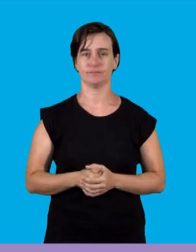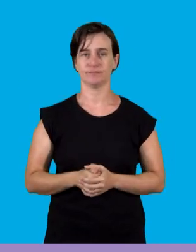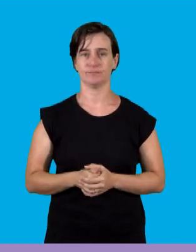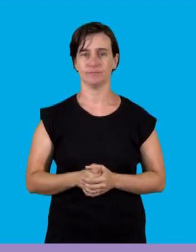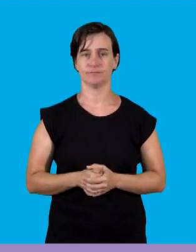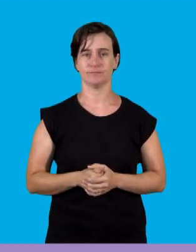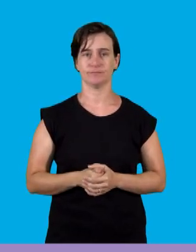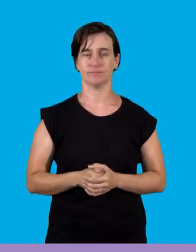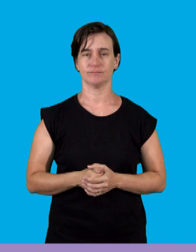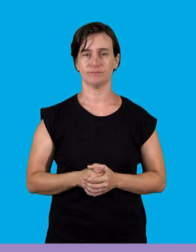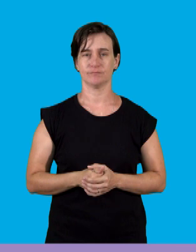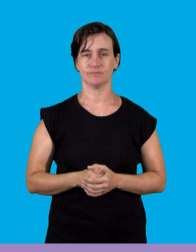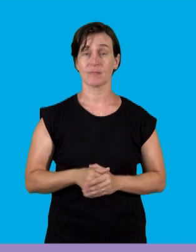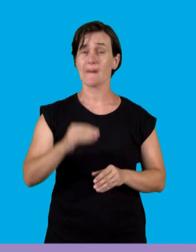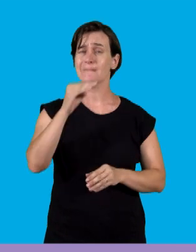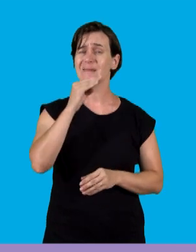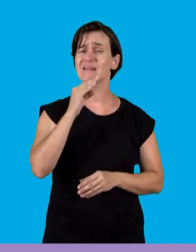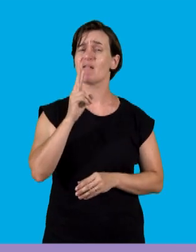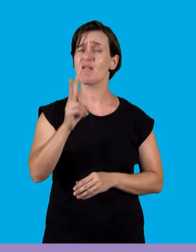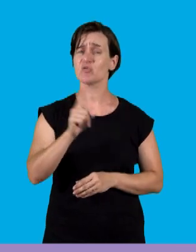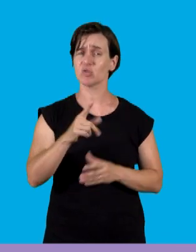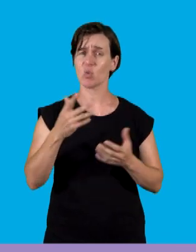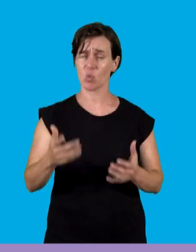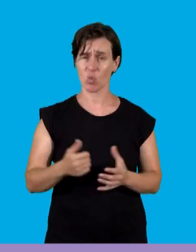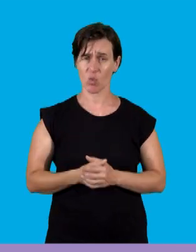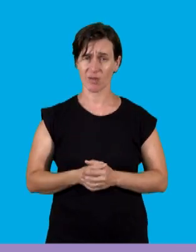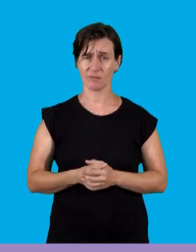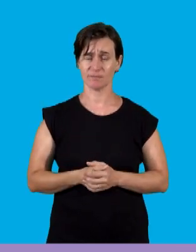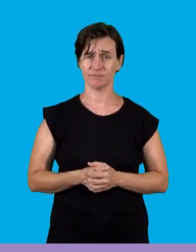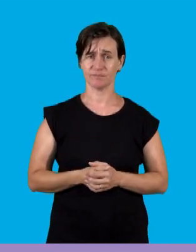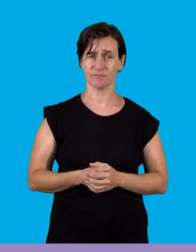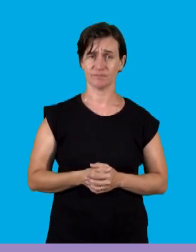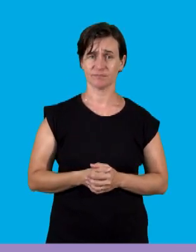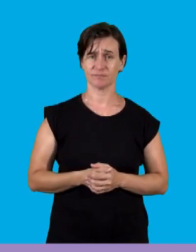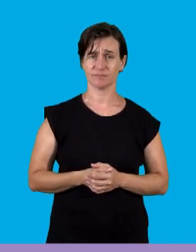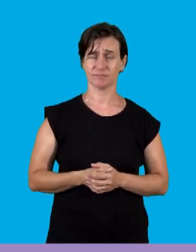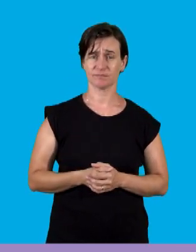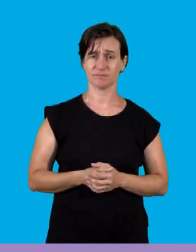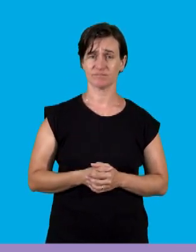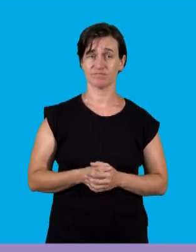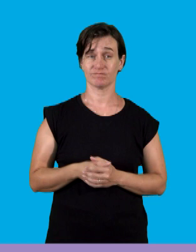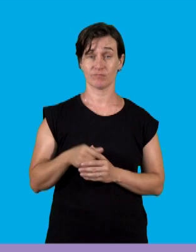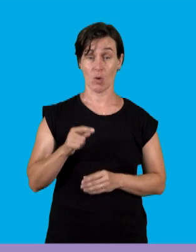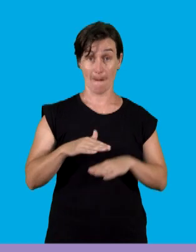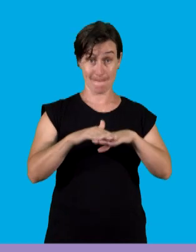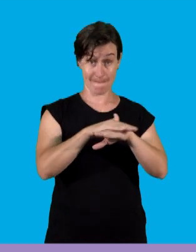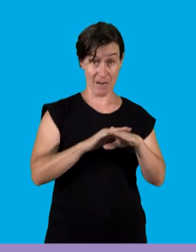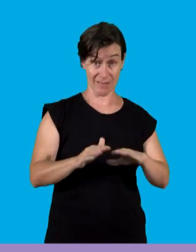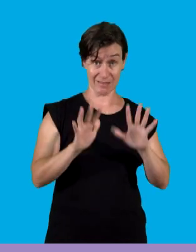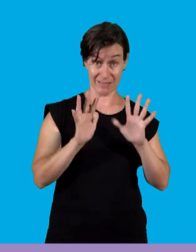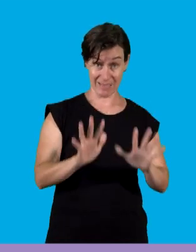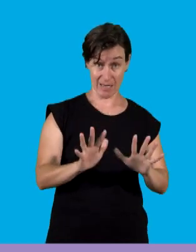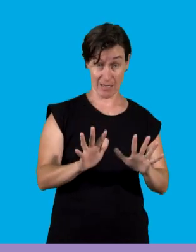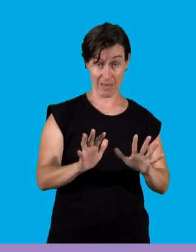by our exponent of 5. Now this will give us an exponent, a power of a